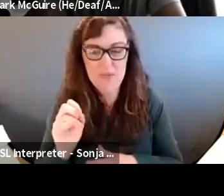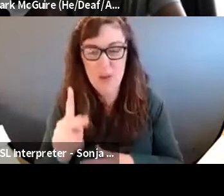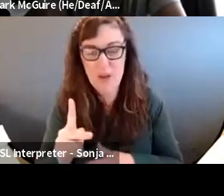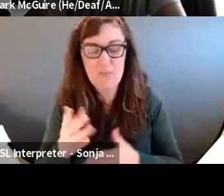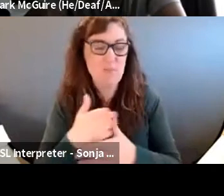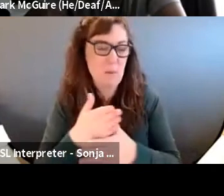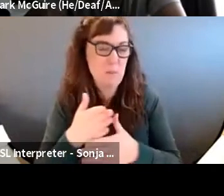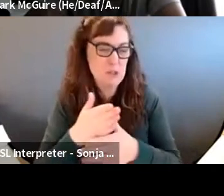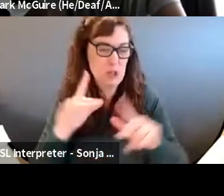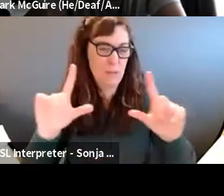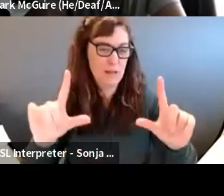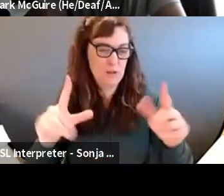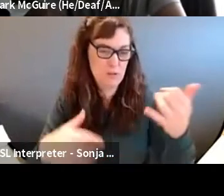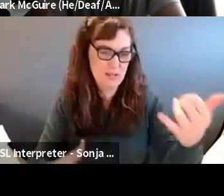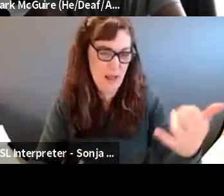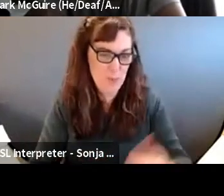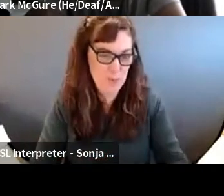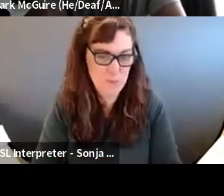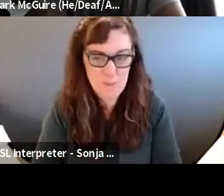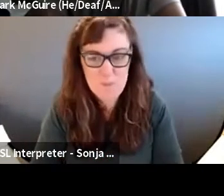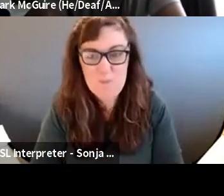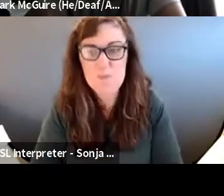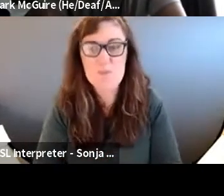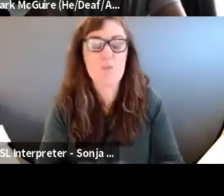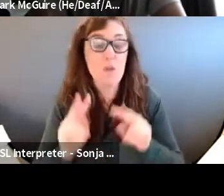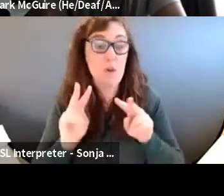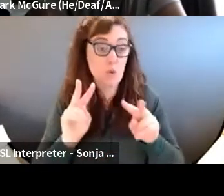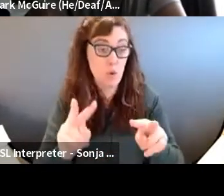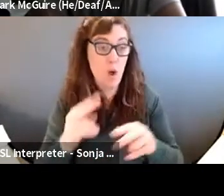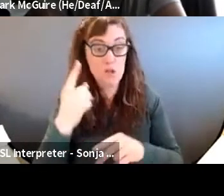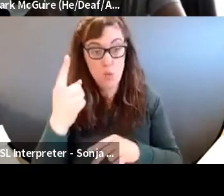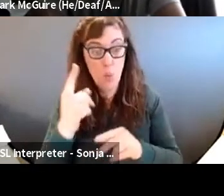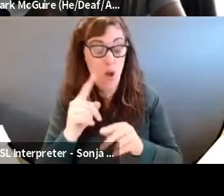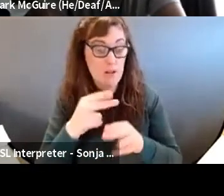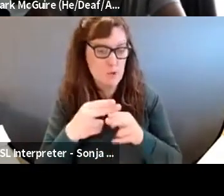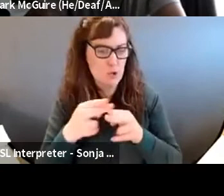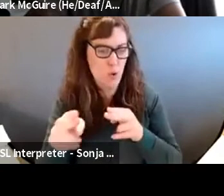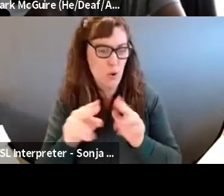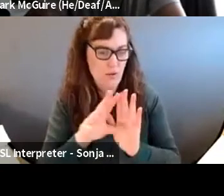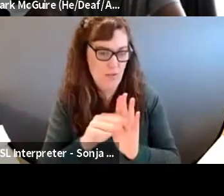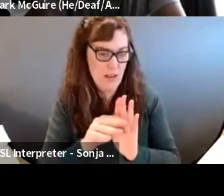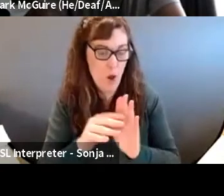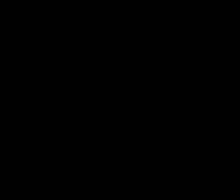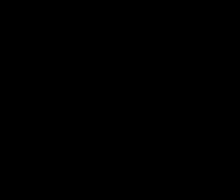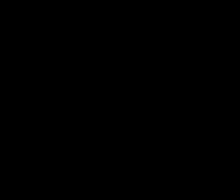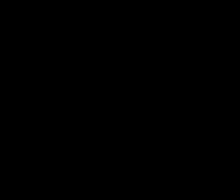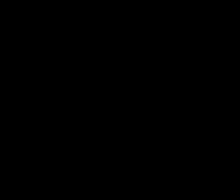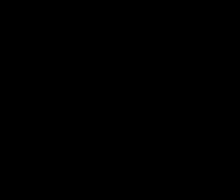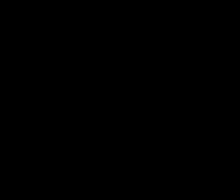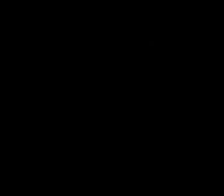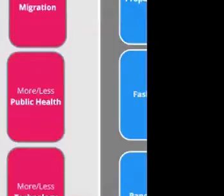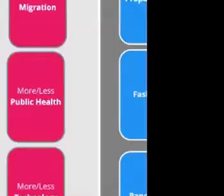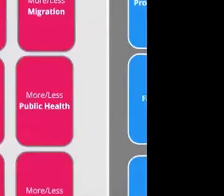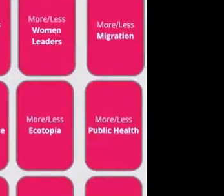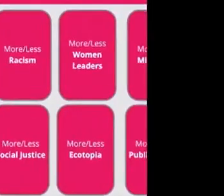board, and we're going to watch a really quick video. And then after we do that, we're going to start the